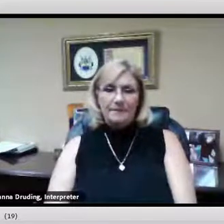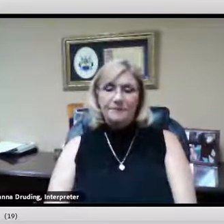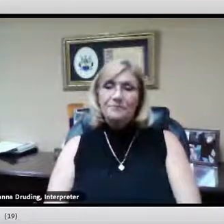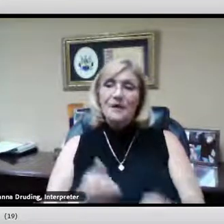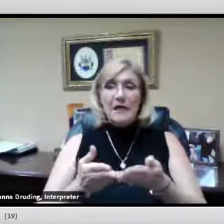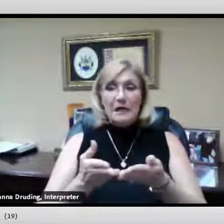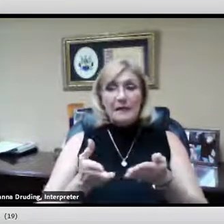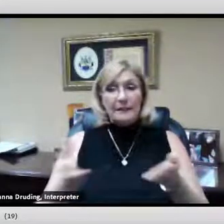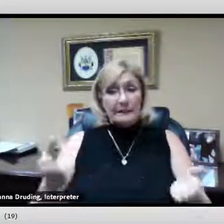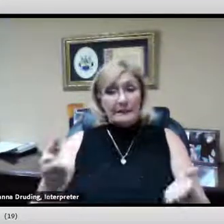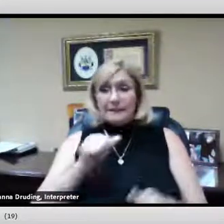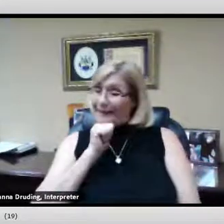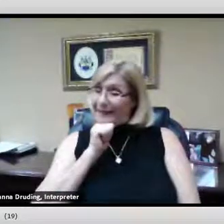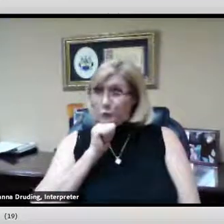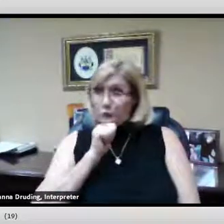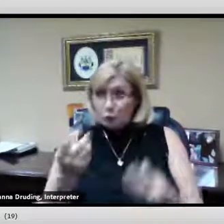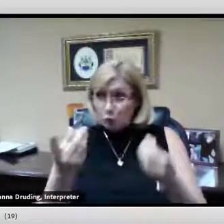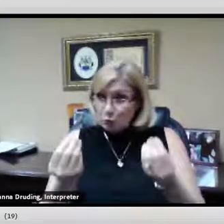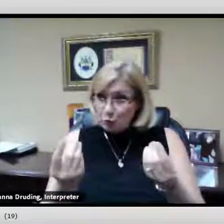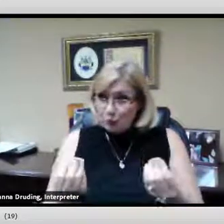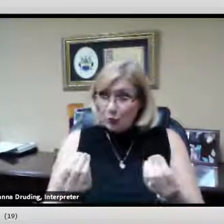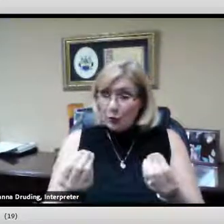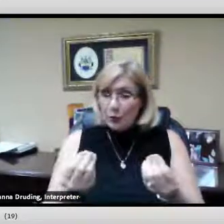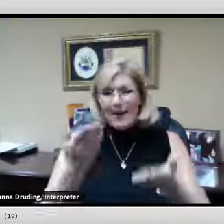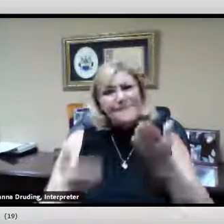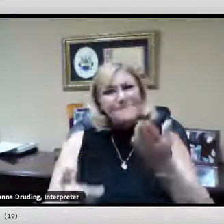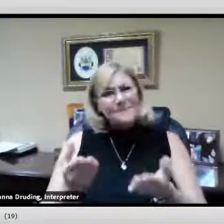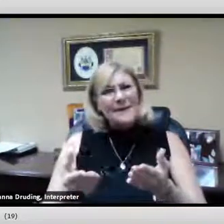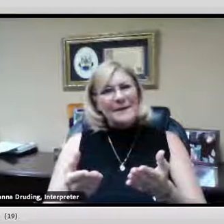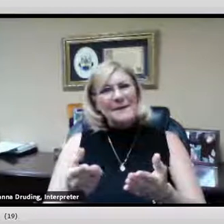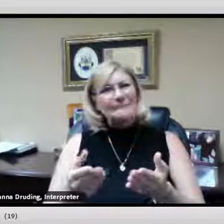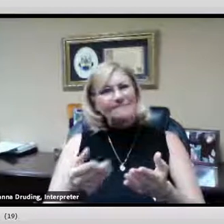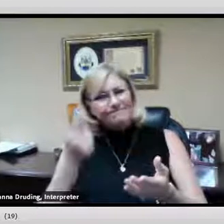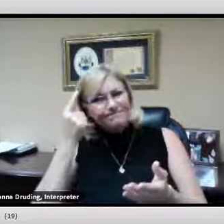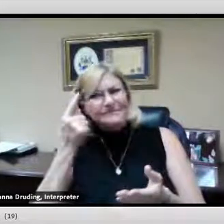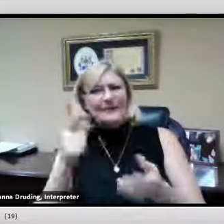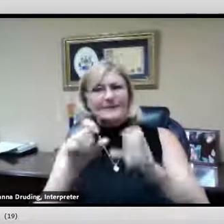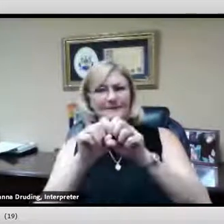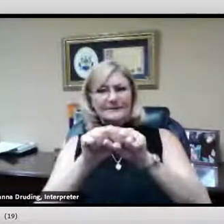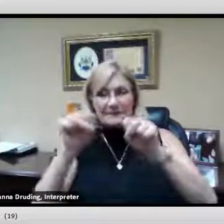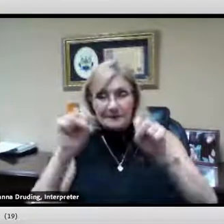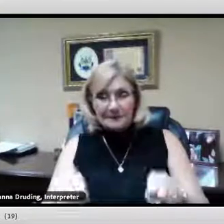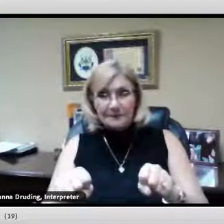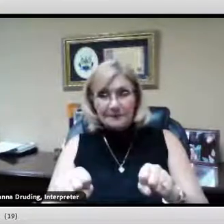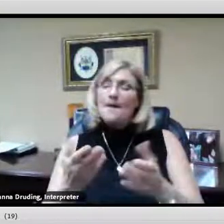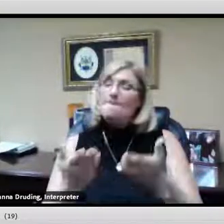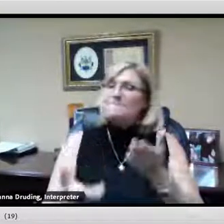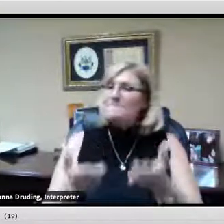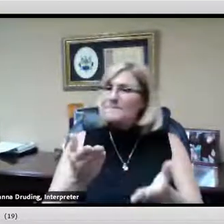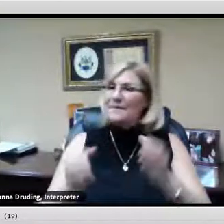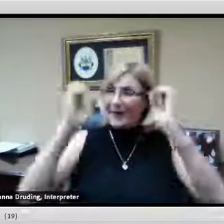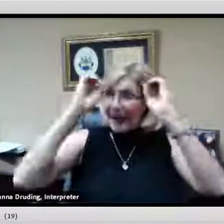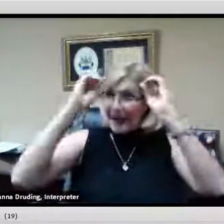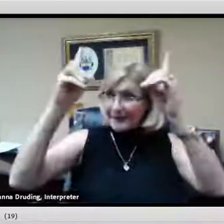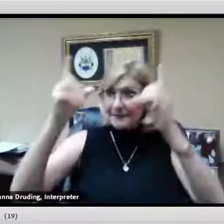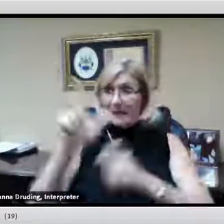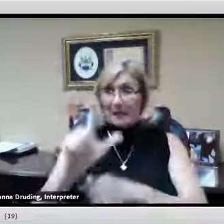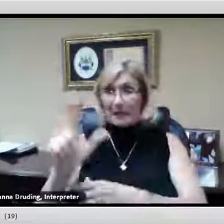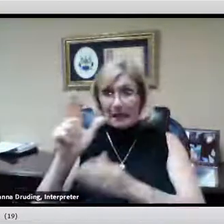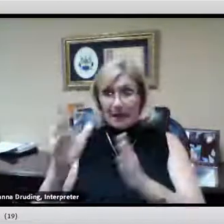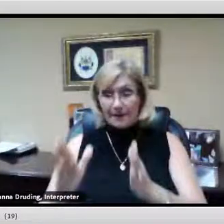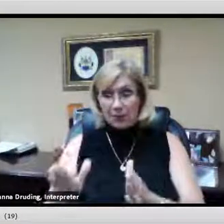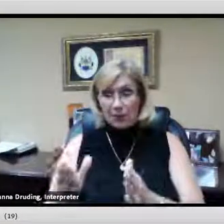Things that I don't do that might be considered systems, and this has to do with being in an academic library. Our networking is